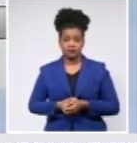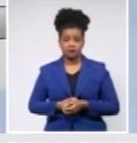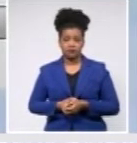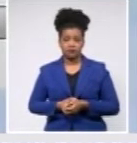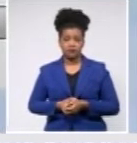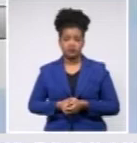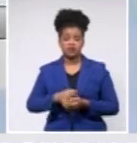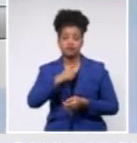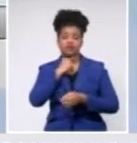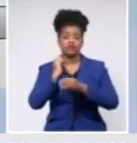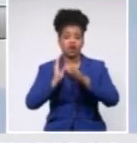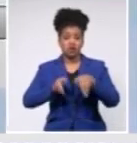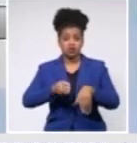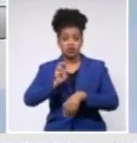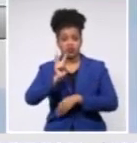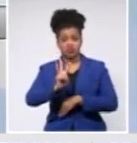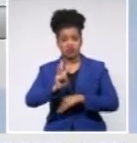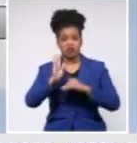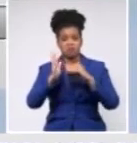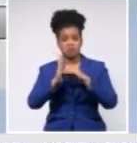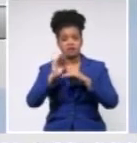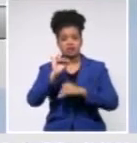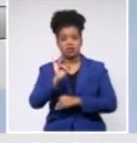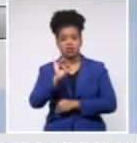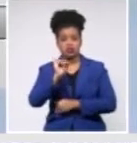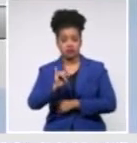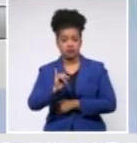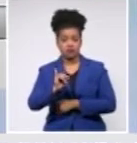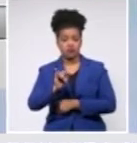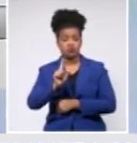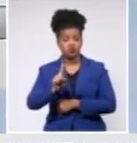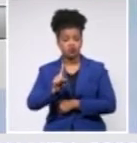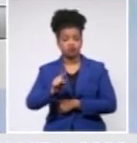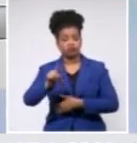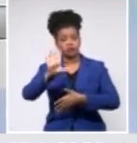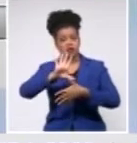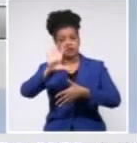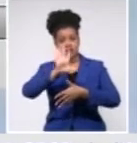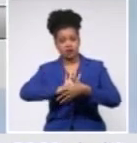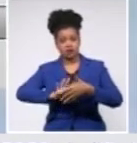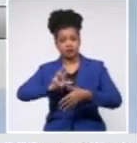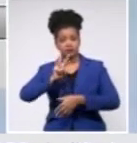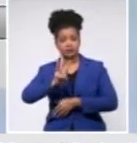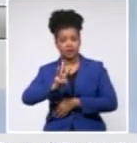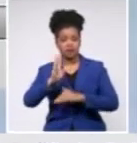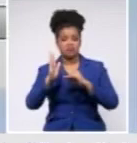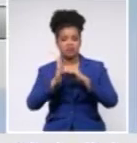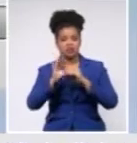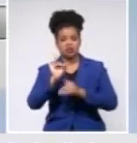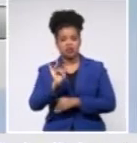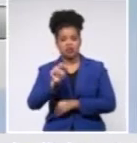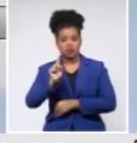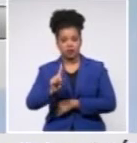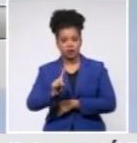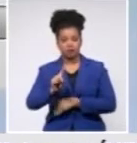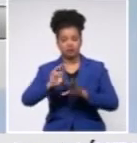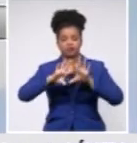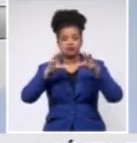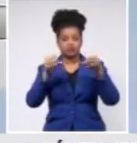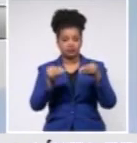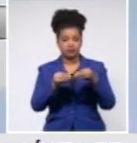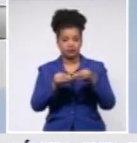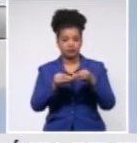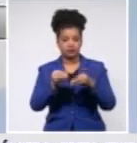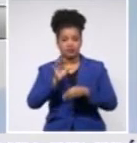3,071 people died of COVID-19 in the region yesterday, for a death toll in the Americas